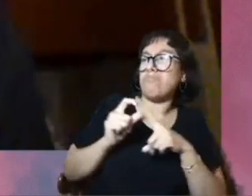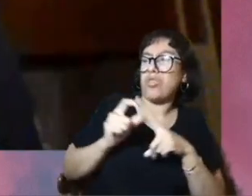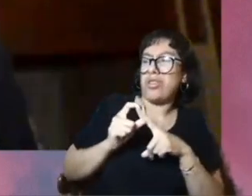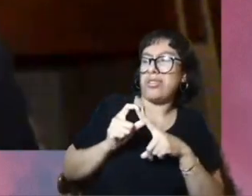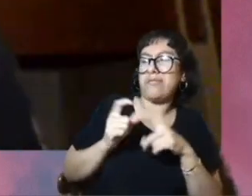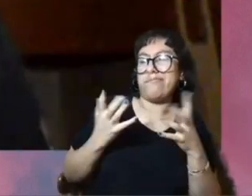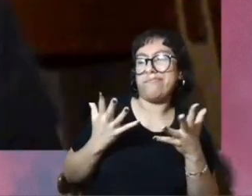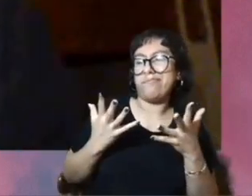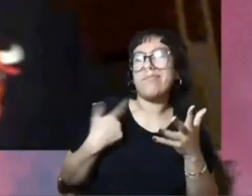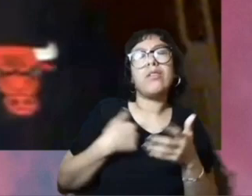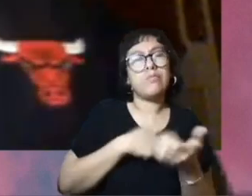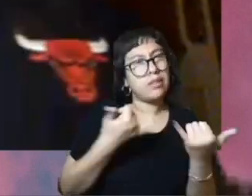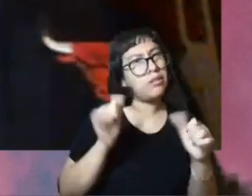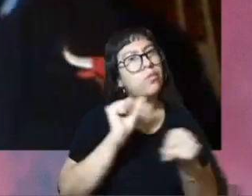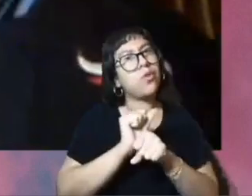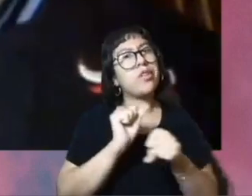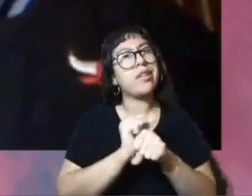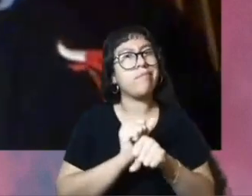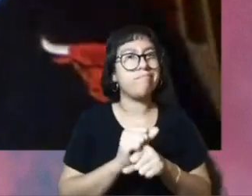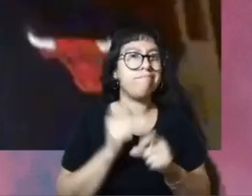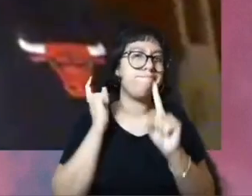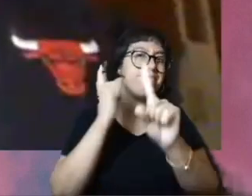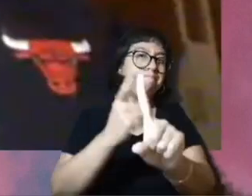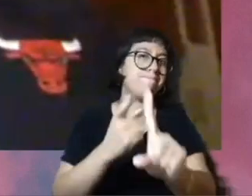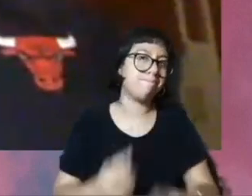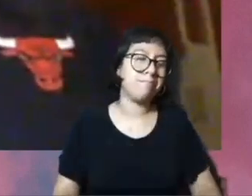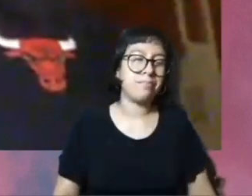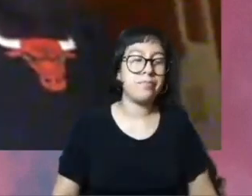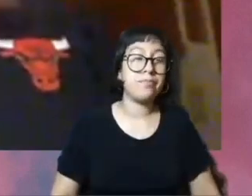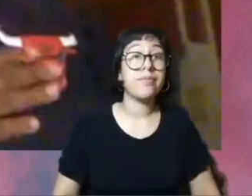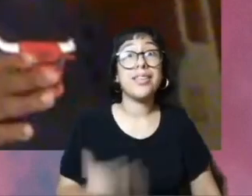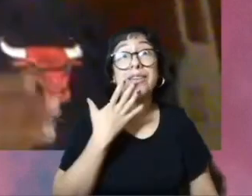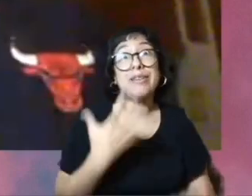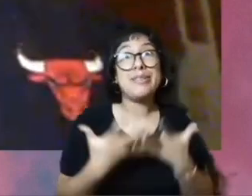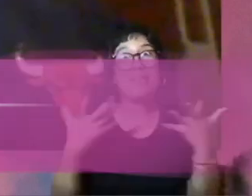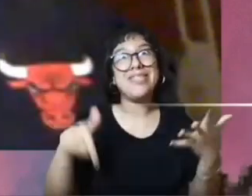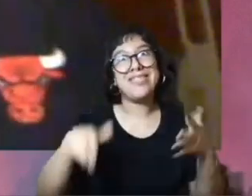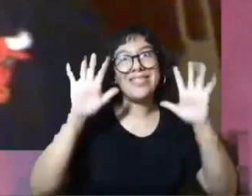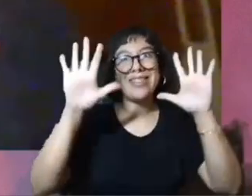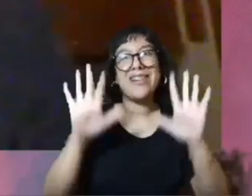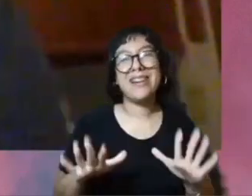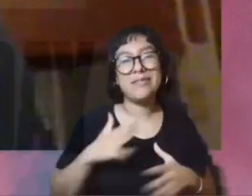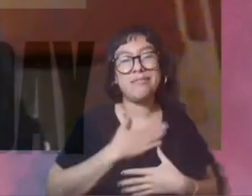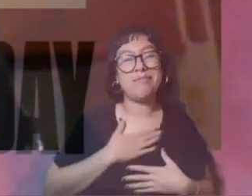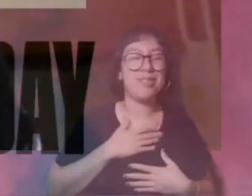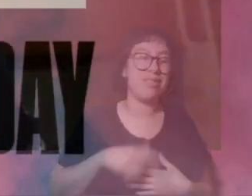working. Cool. Thank y'all so much. This is great. Peace, y'all.